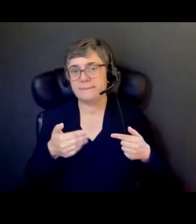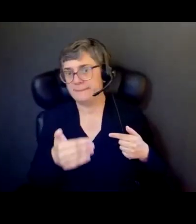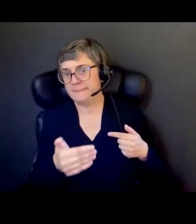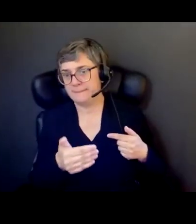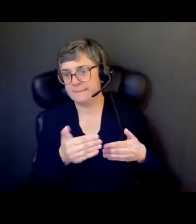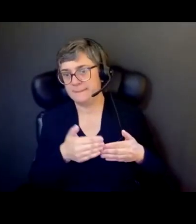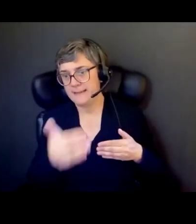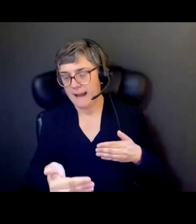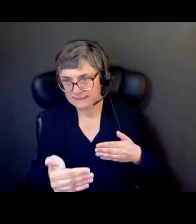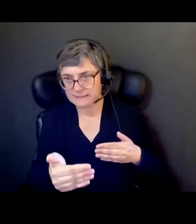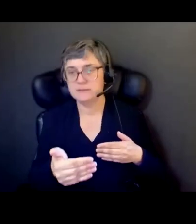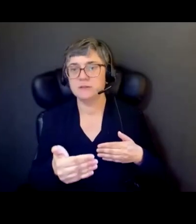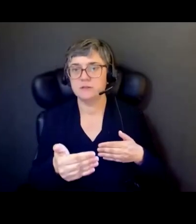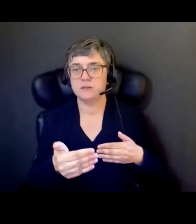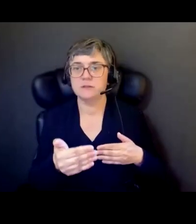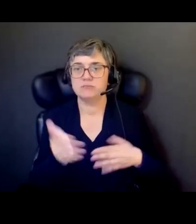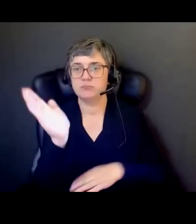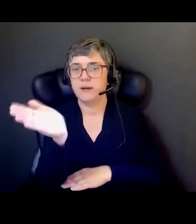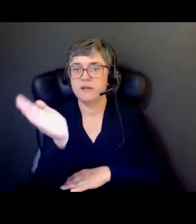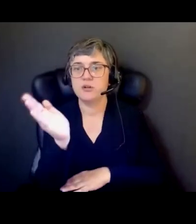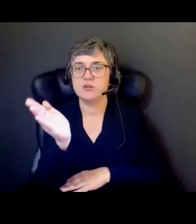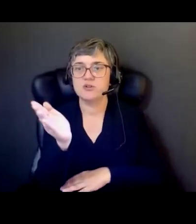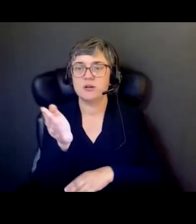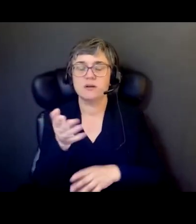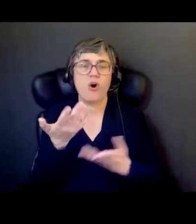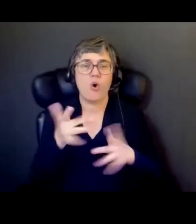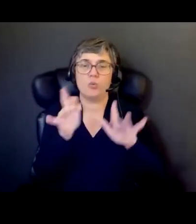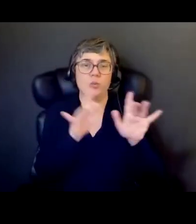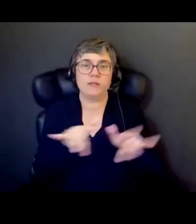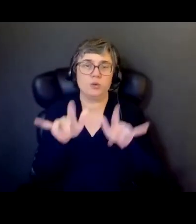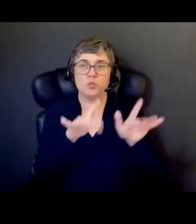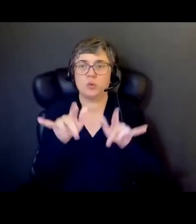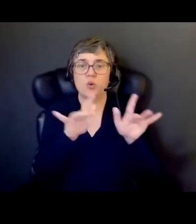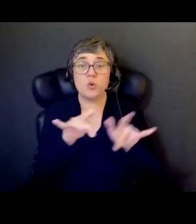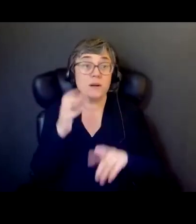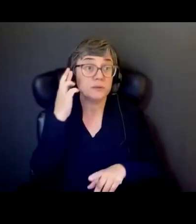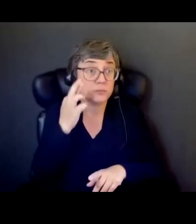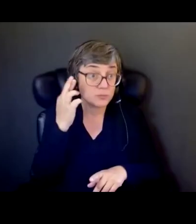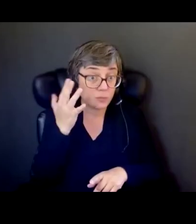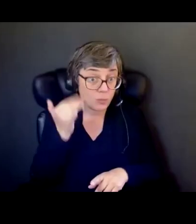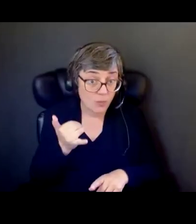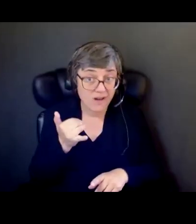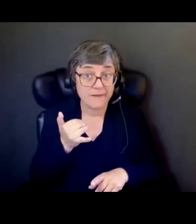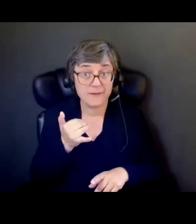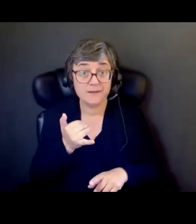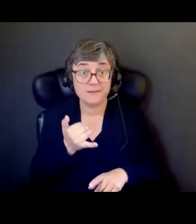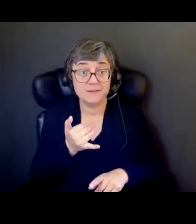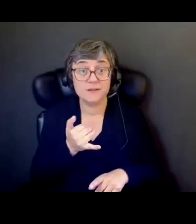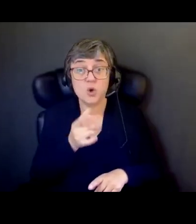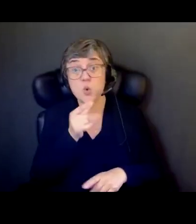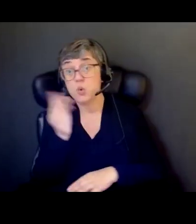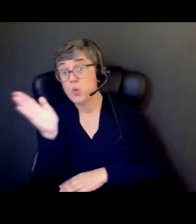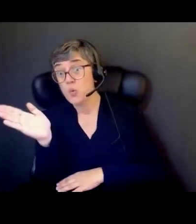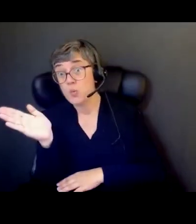to start right now was pre-recorded. And the reason for that is because it is being done by two